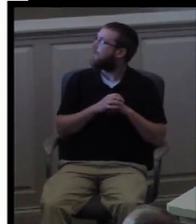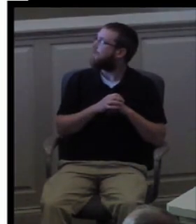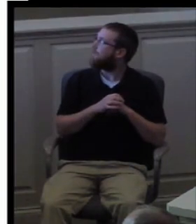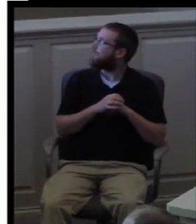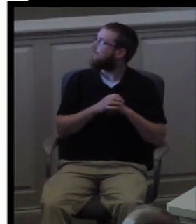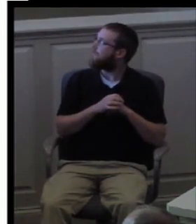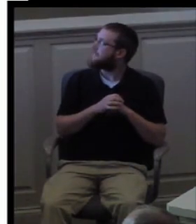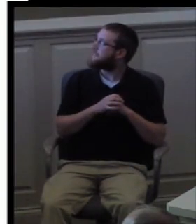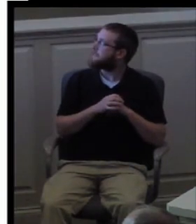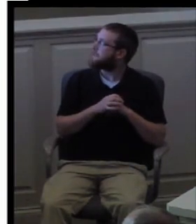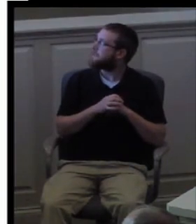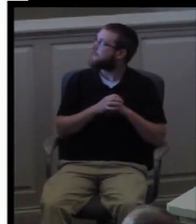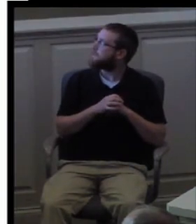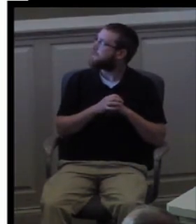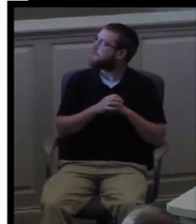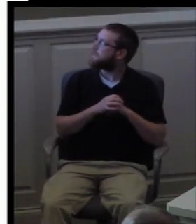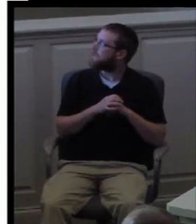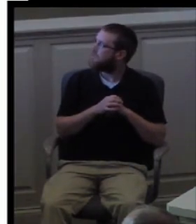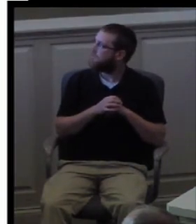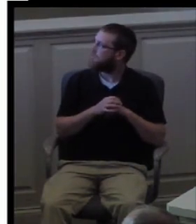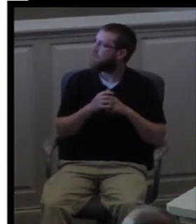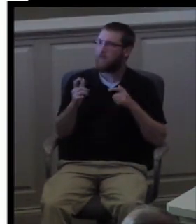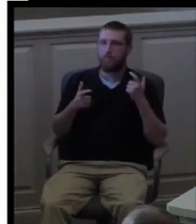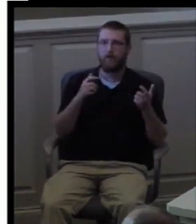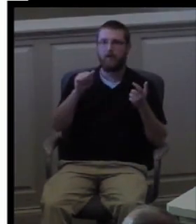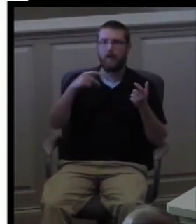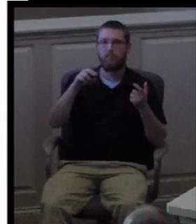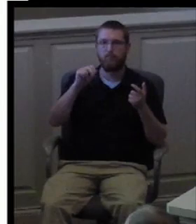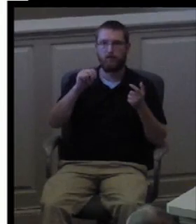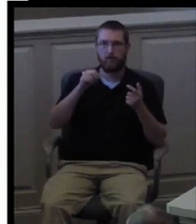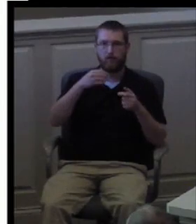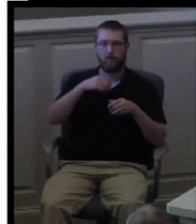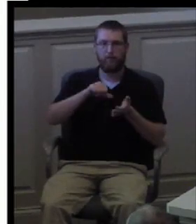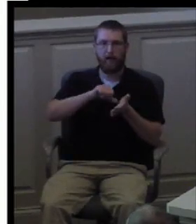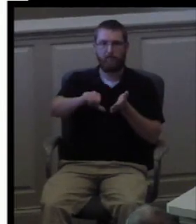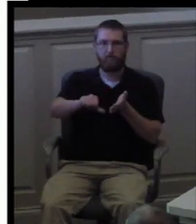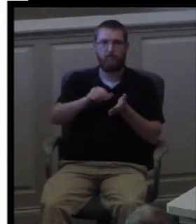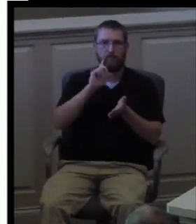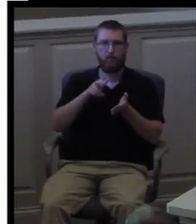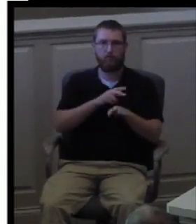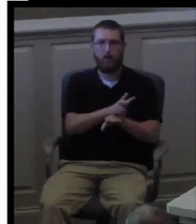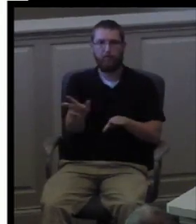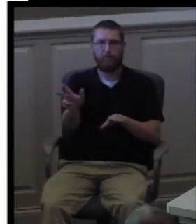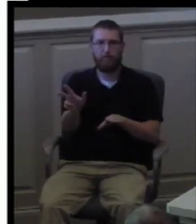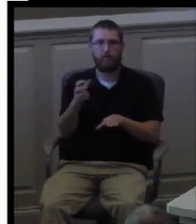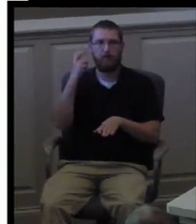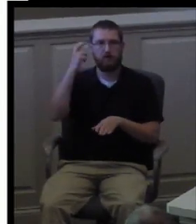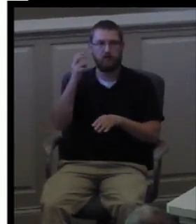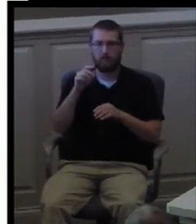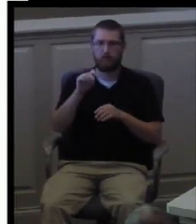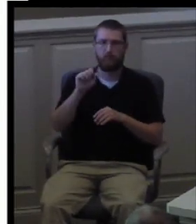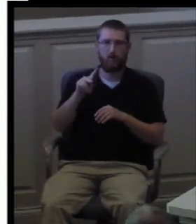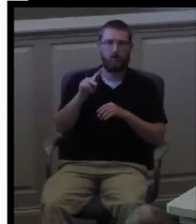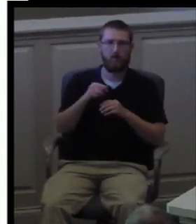can get this to work again here. Here's the large apron off of Main Street, where the trucks are in this apparatus bay